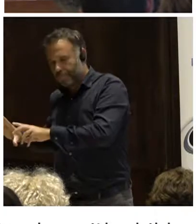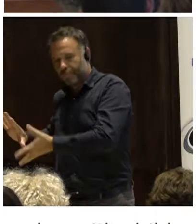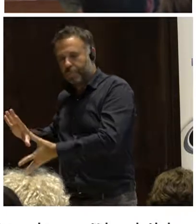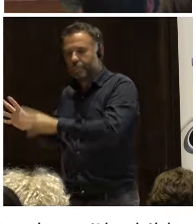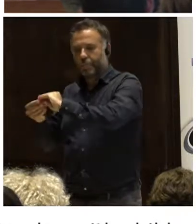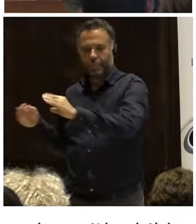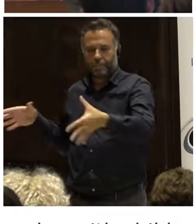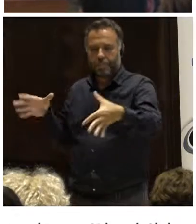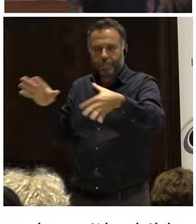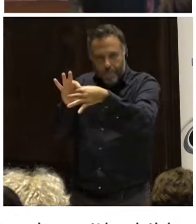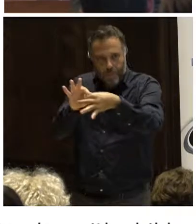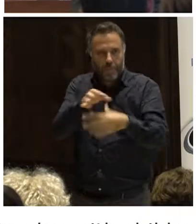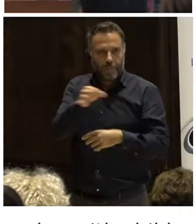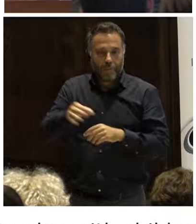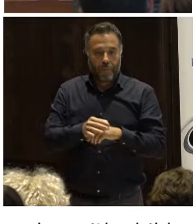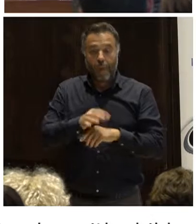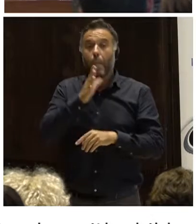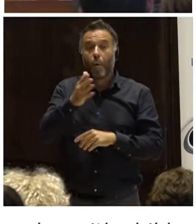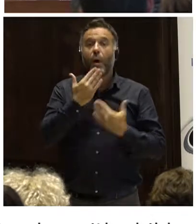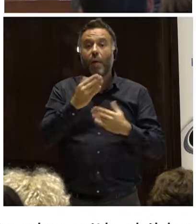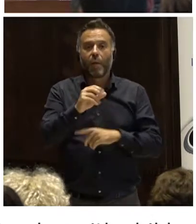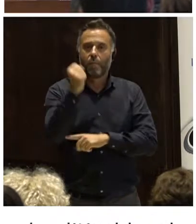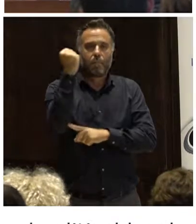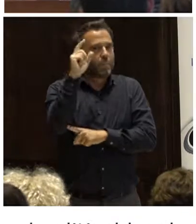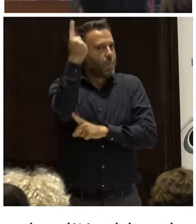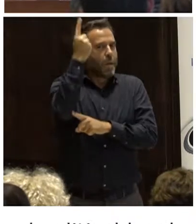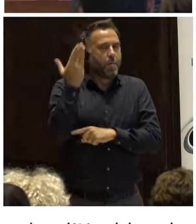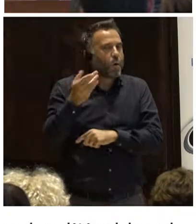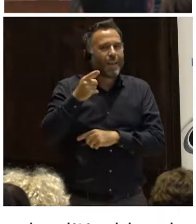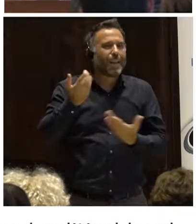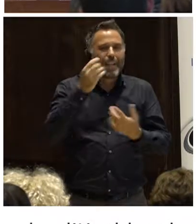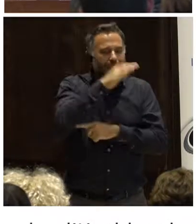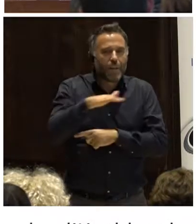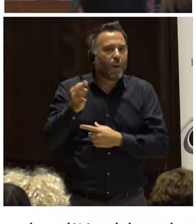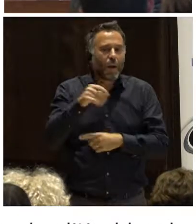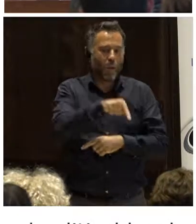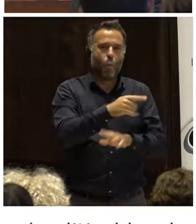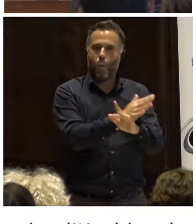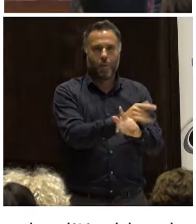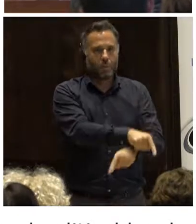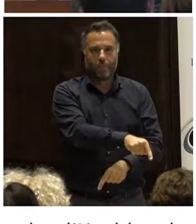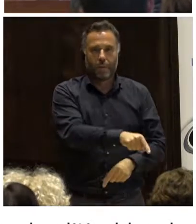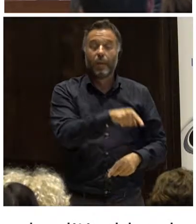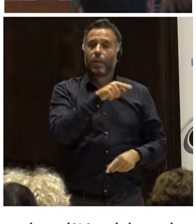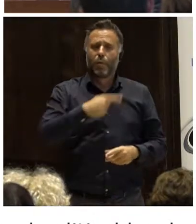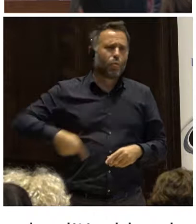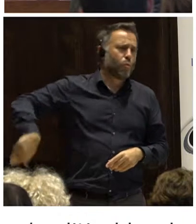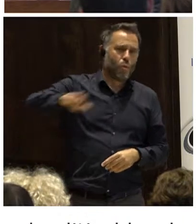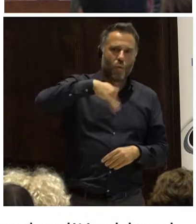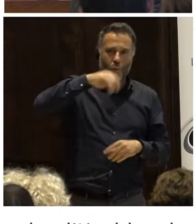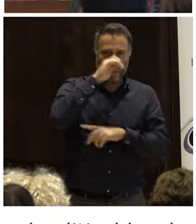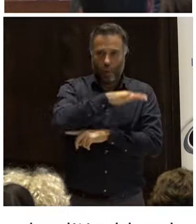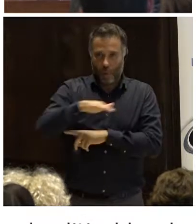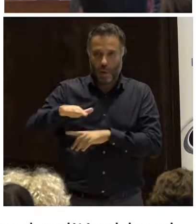the most crucial activity in childhood, in the childhood of every child, for cognitive and social